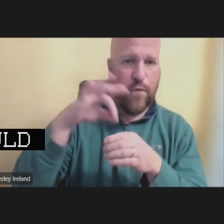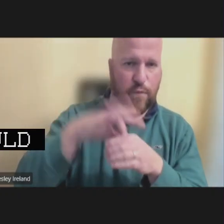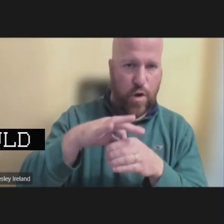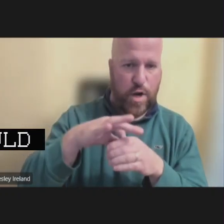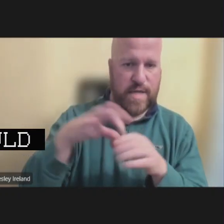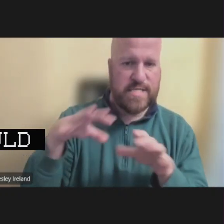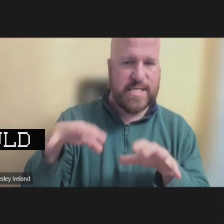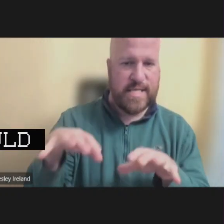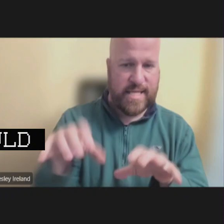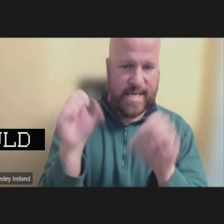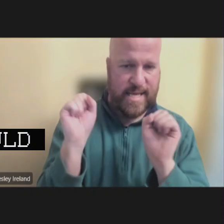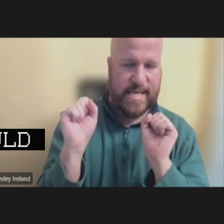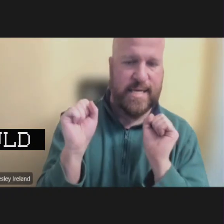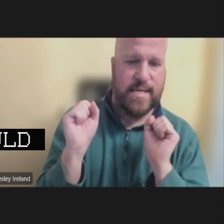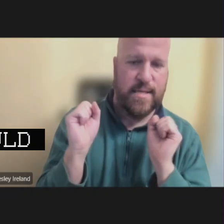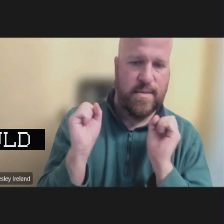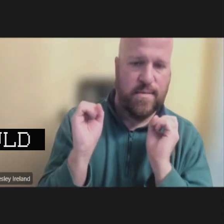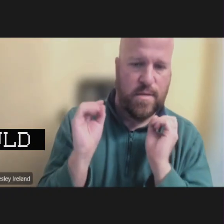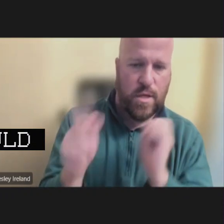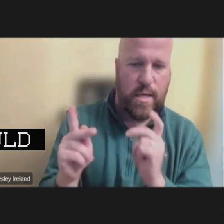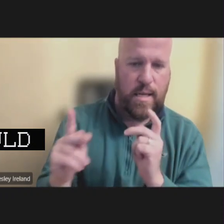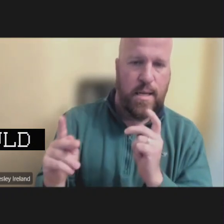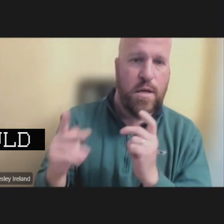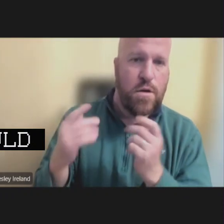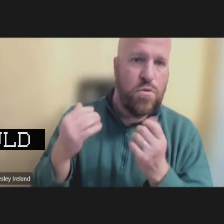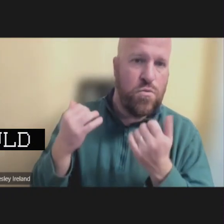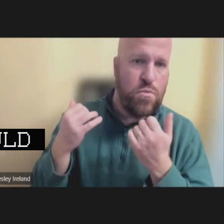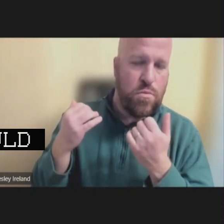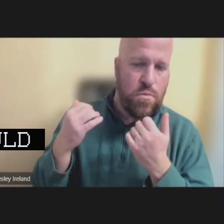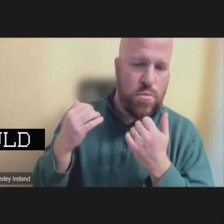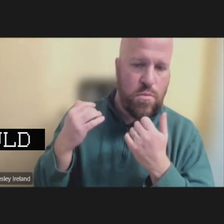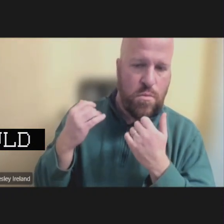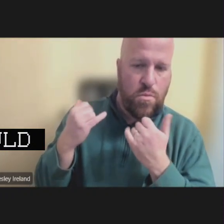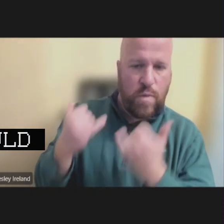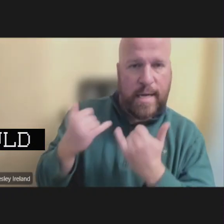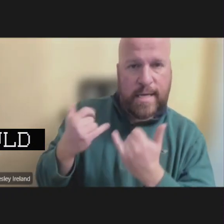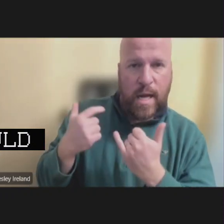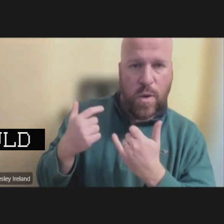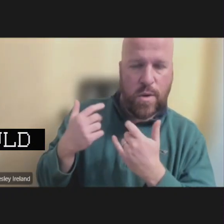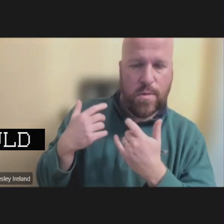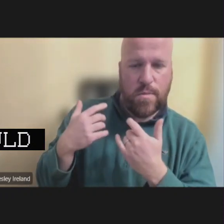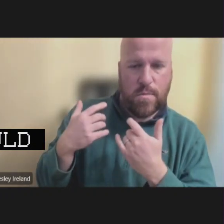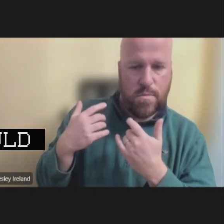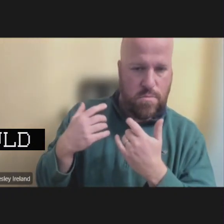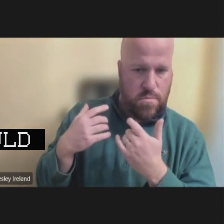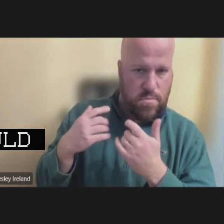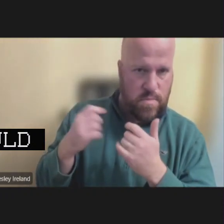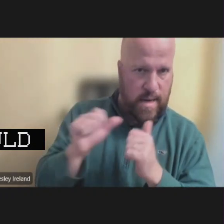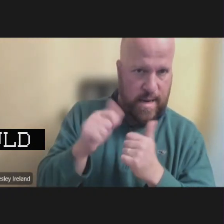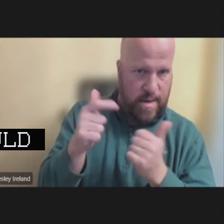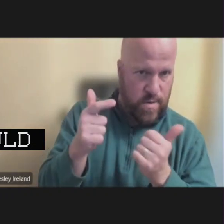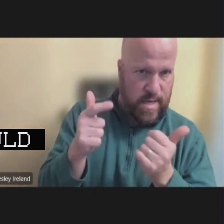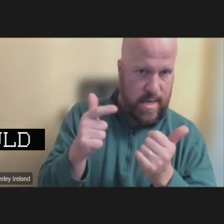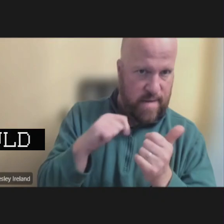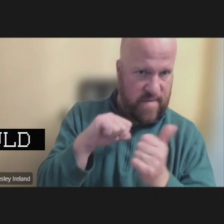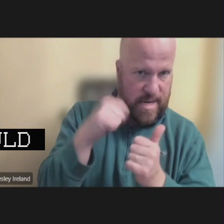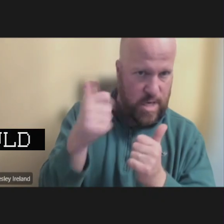for the person in the role. And then we'll take the vote, okay? So right